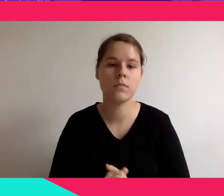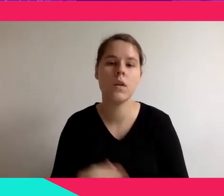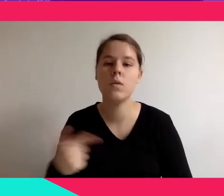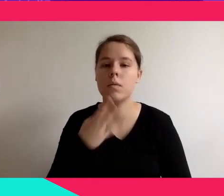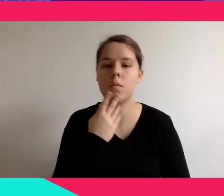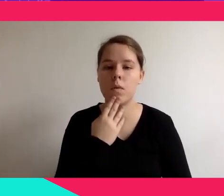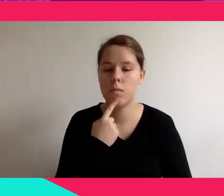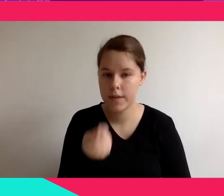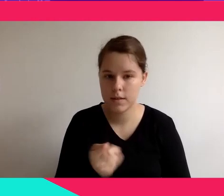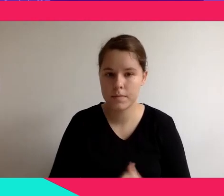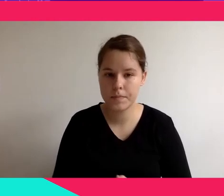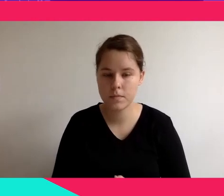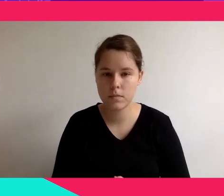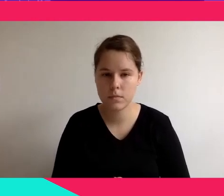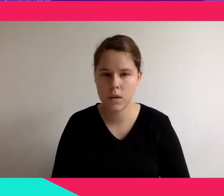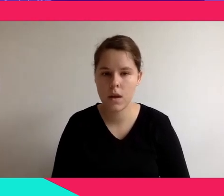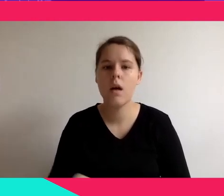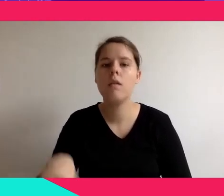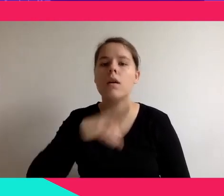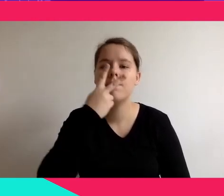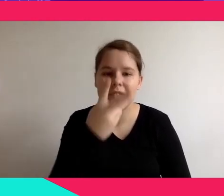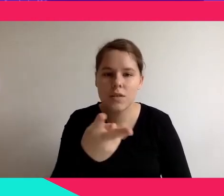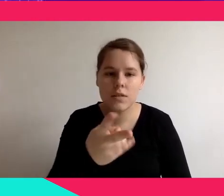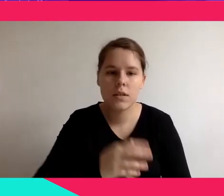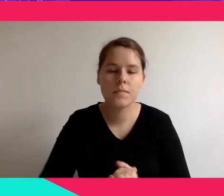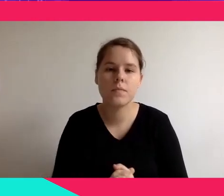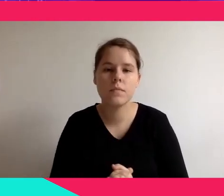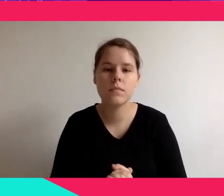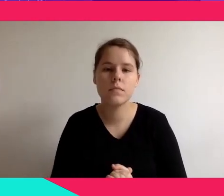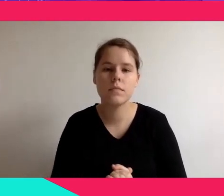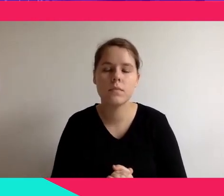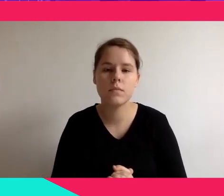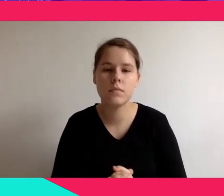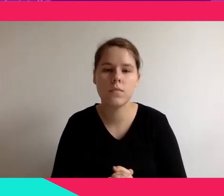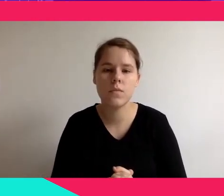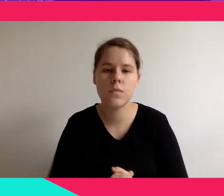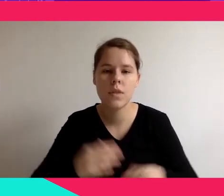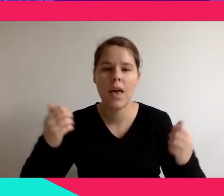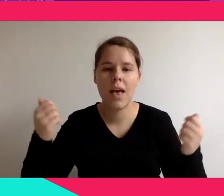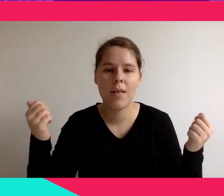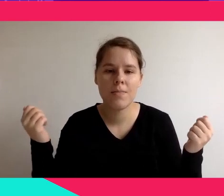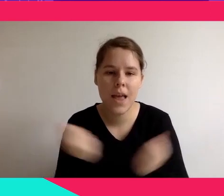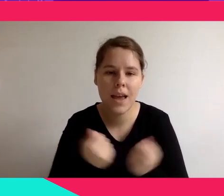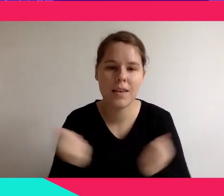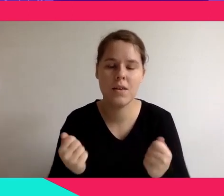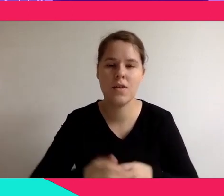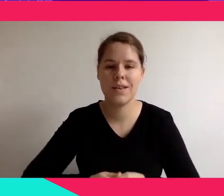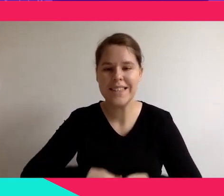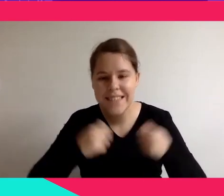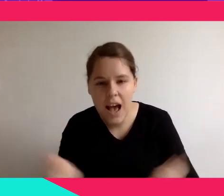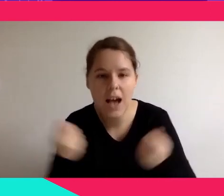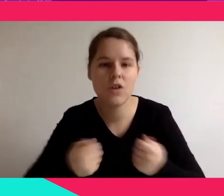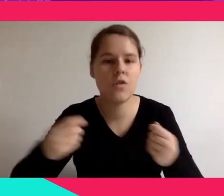empowering and powerful engagement coming out of nearing the center of this